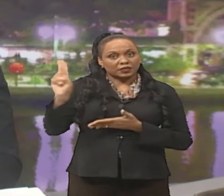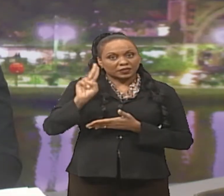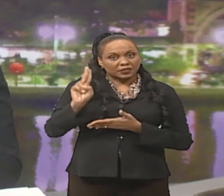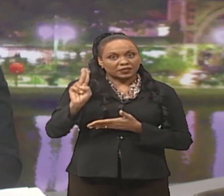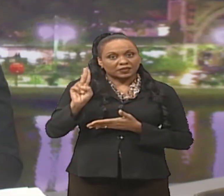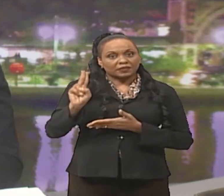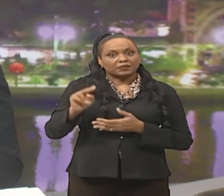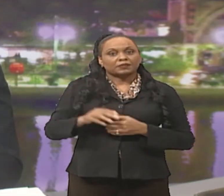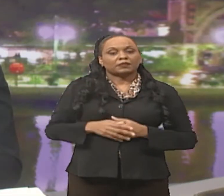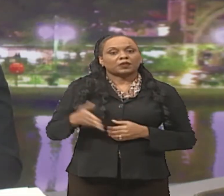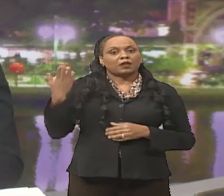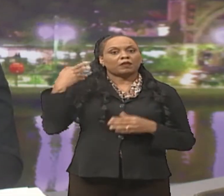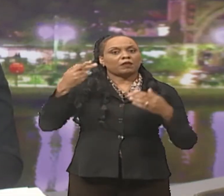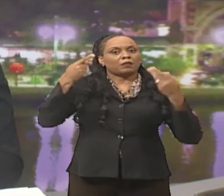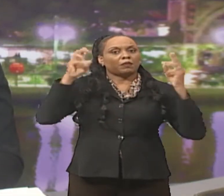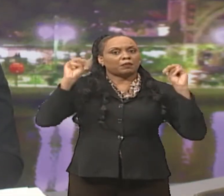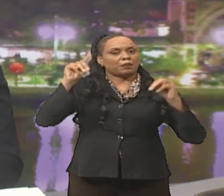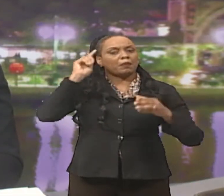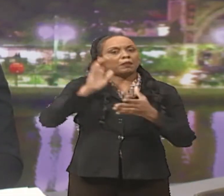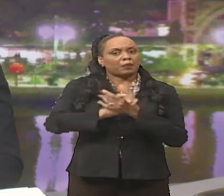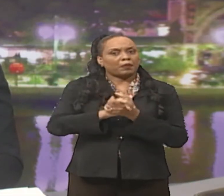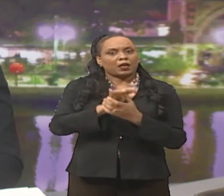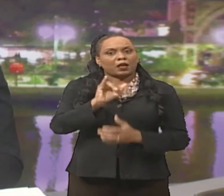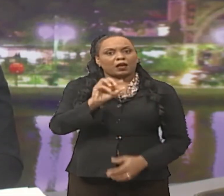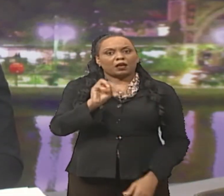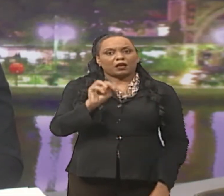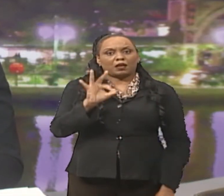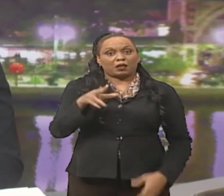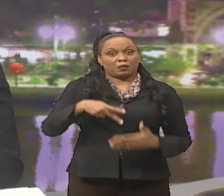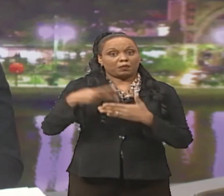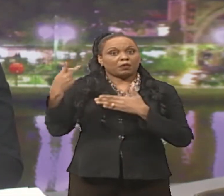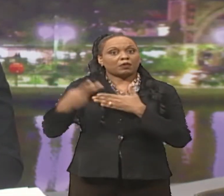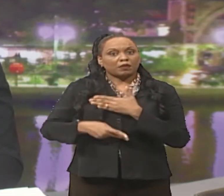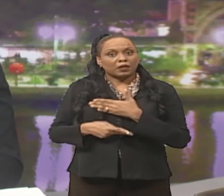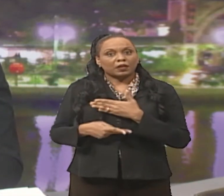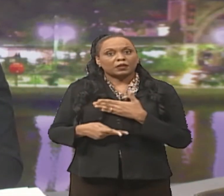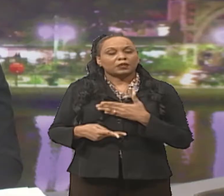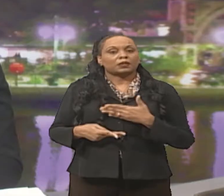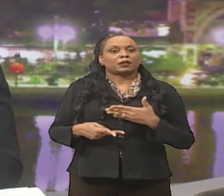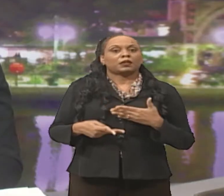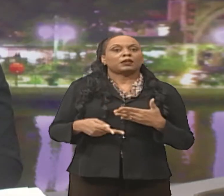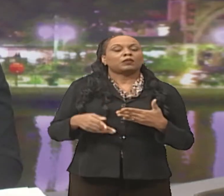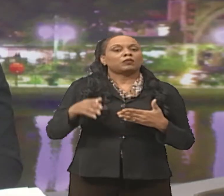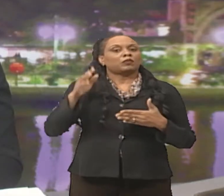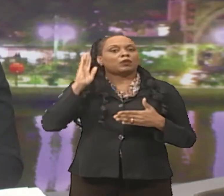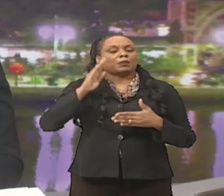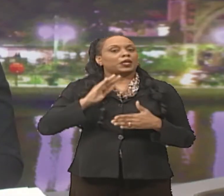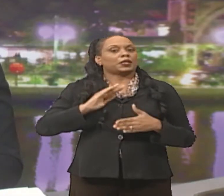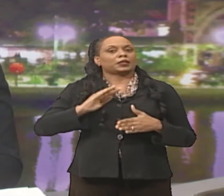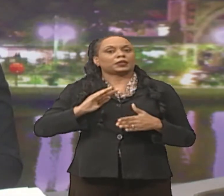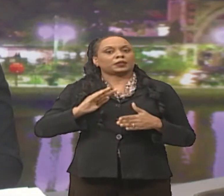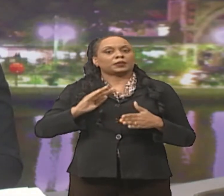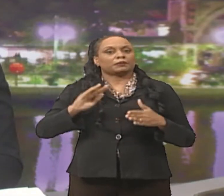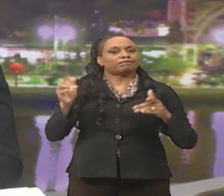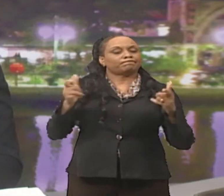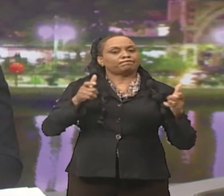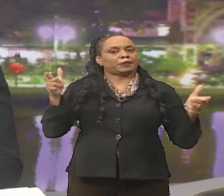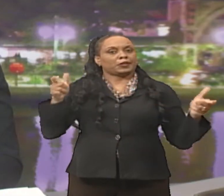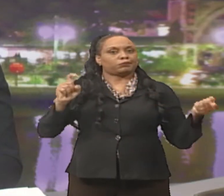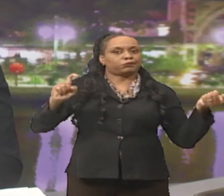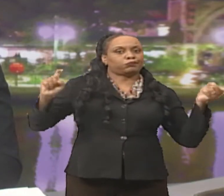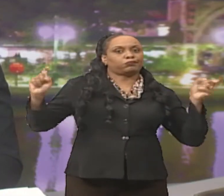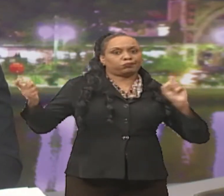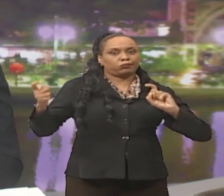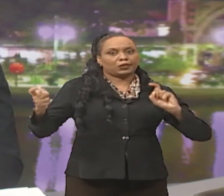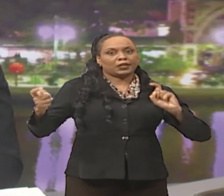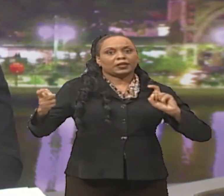the West Indies CAFL campus. The former Prime Minister believes the IMF program will result in a phenomenon which he describes as a retreat